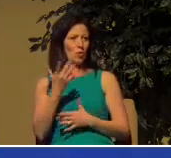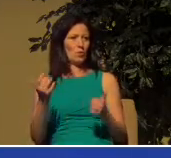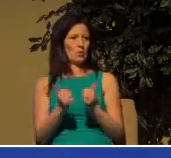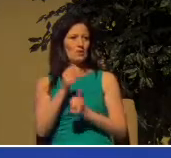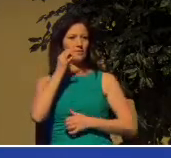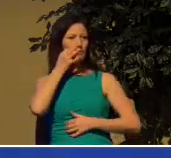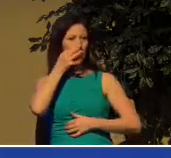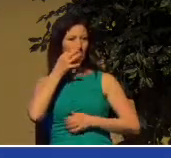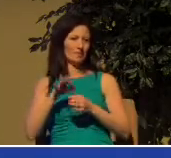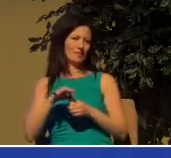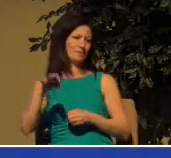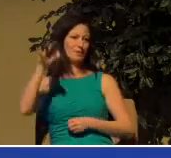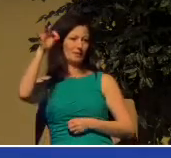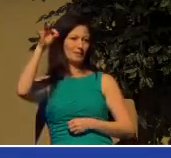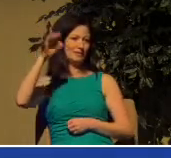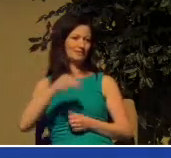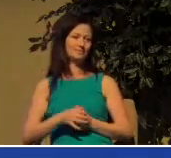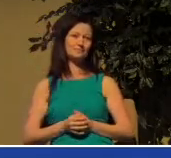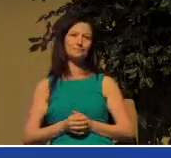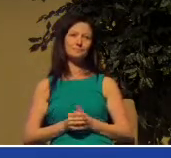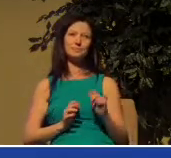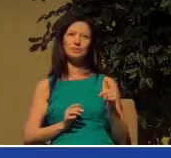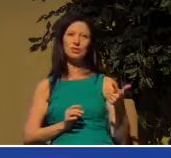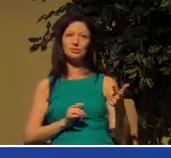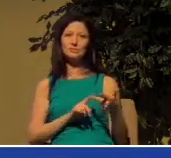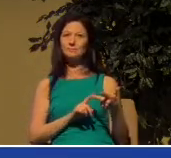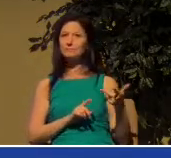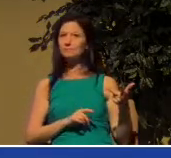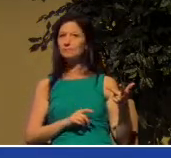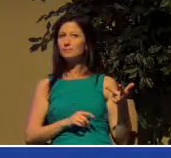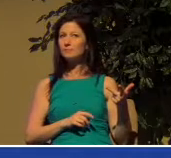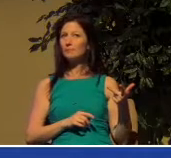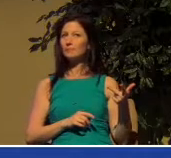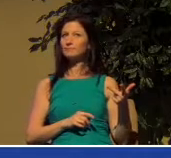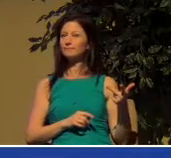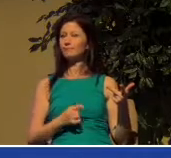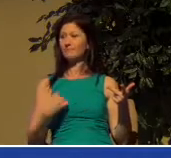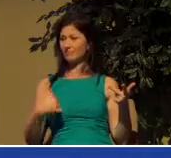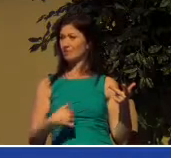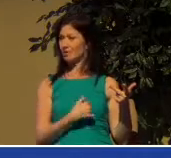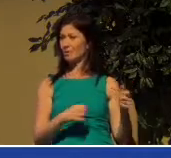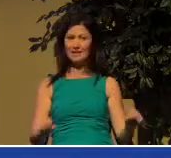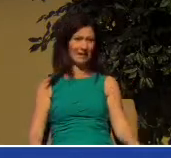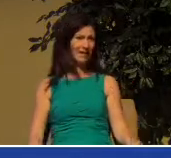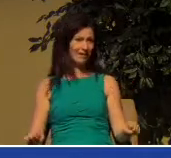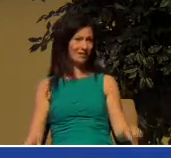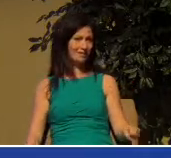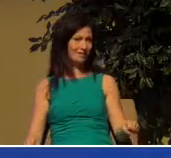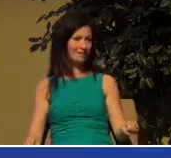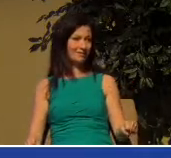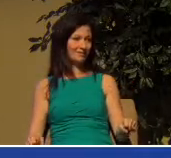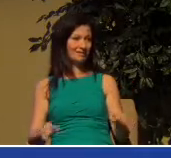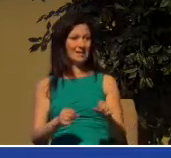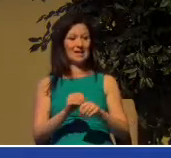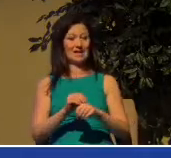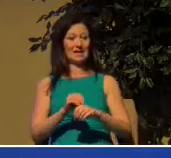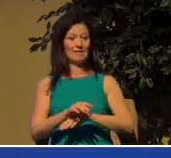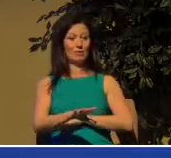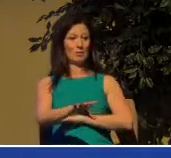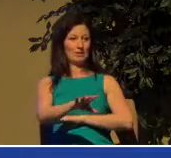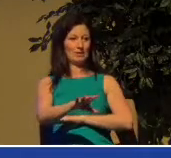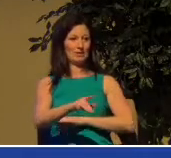in Christ Jesus. Number three, we have an ability to influence the world around